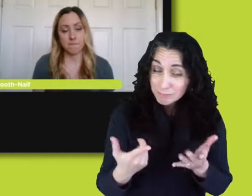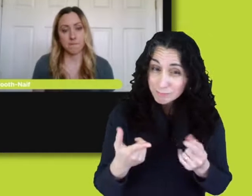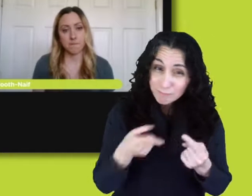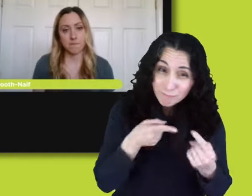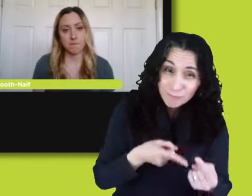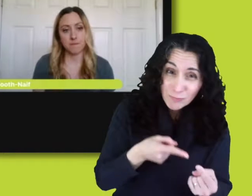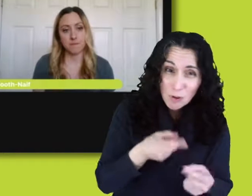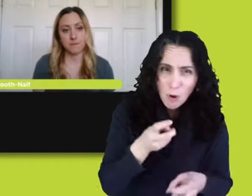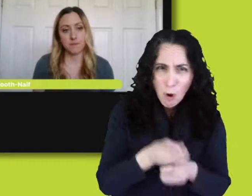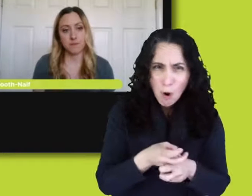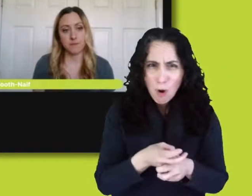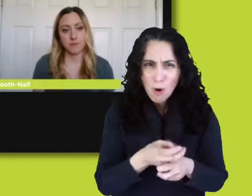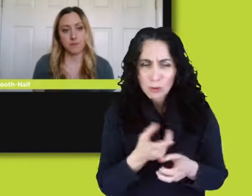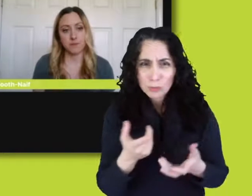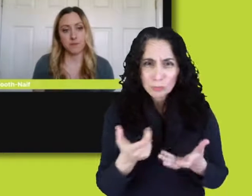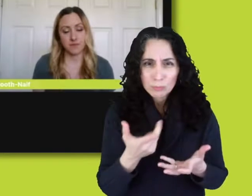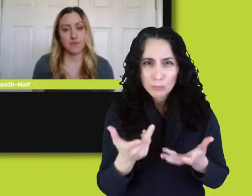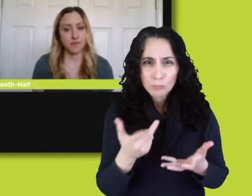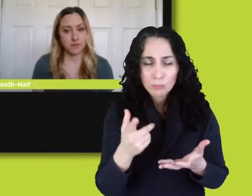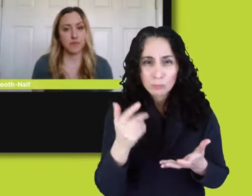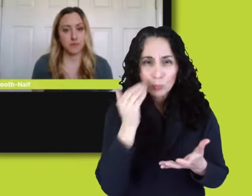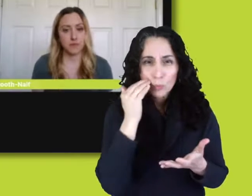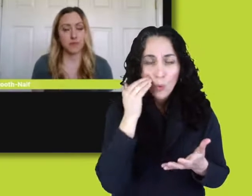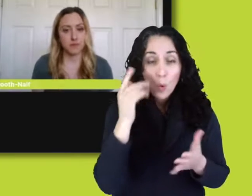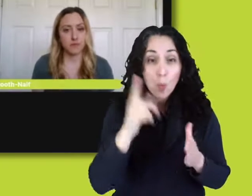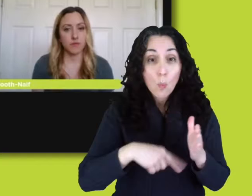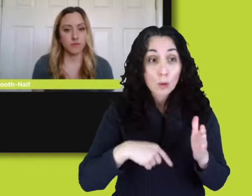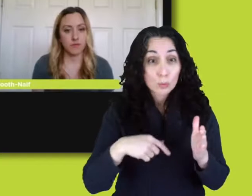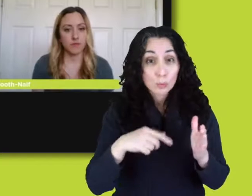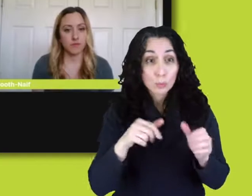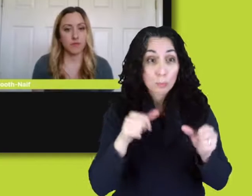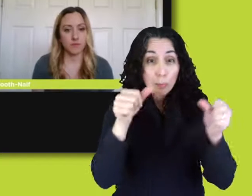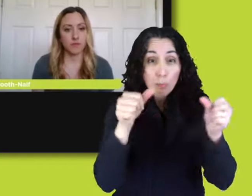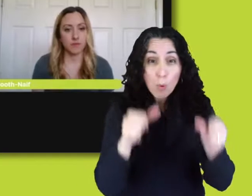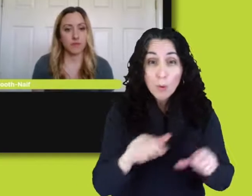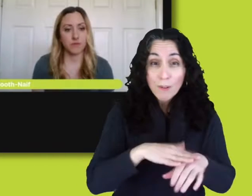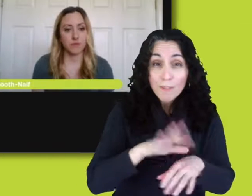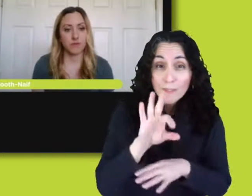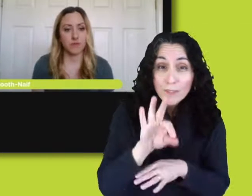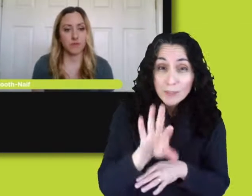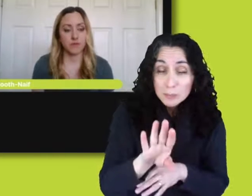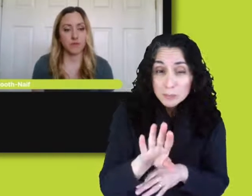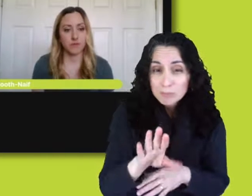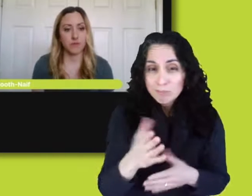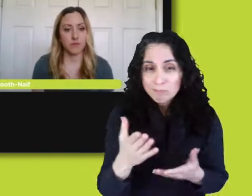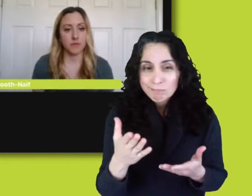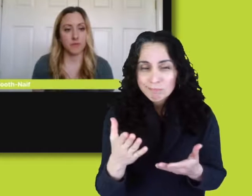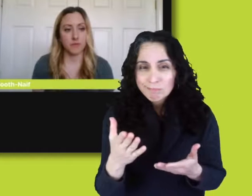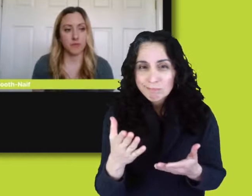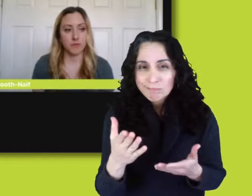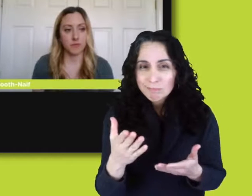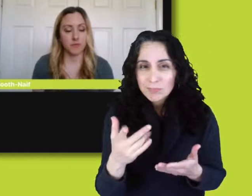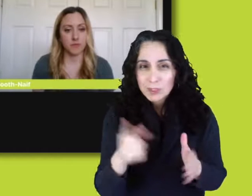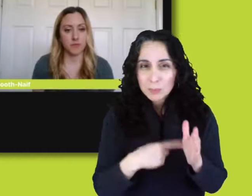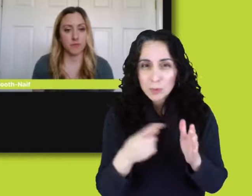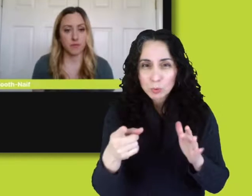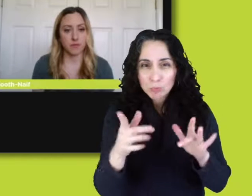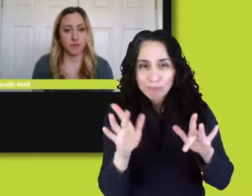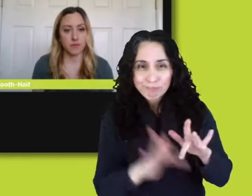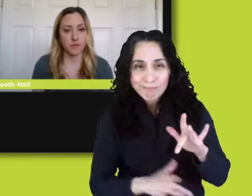what to kind of show? I know sometimes you do choose to not always